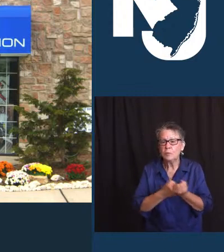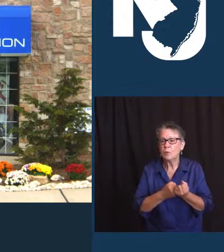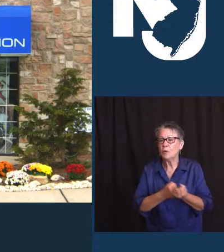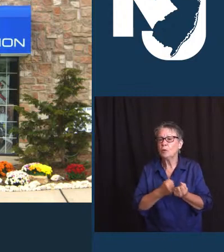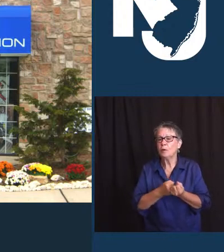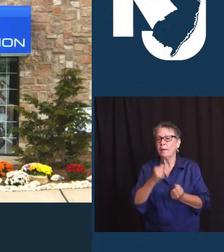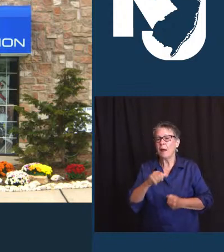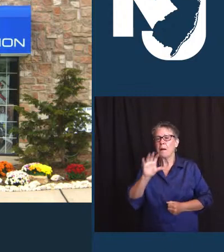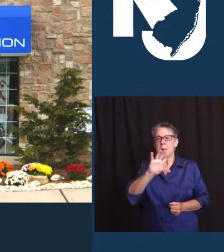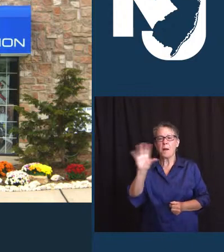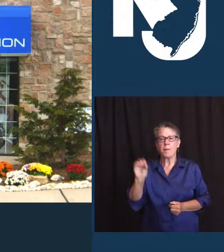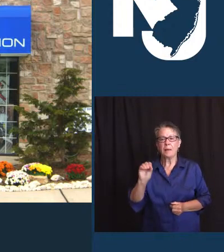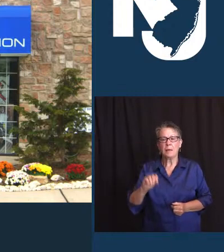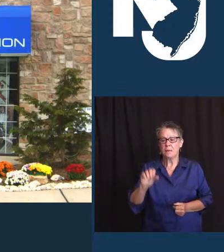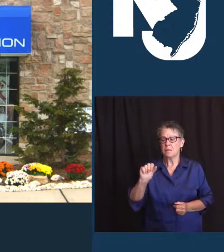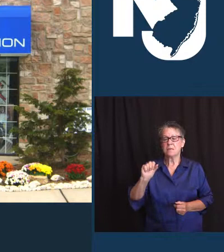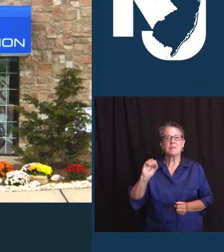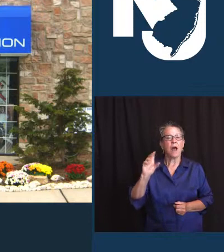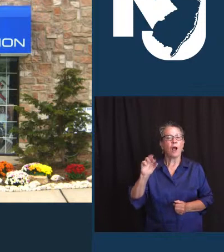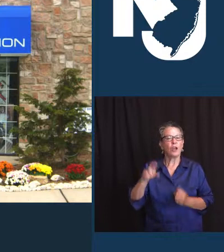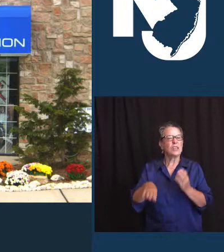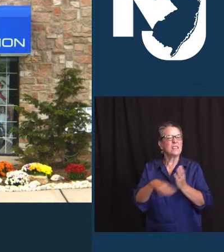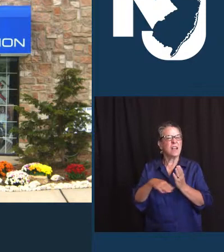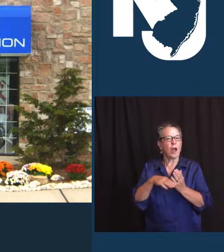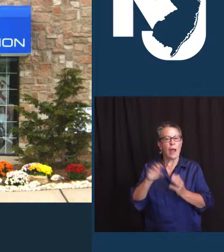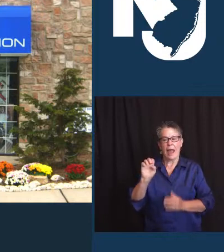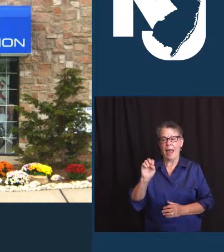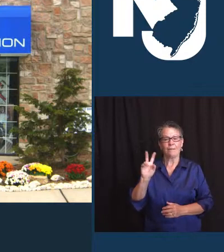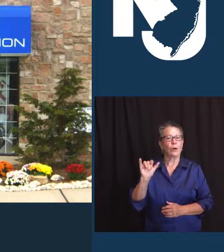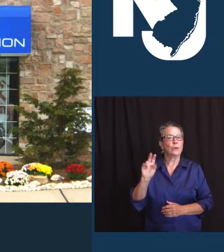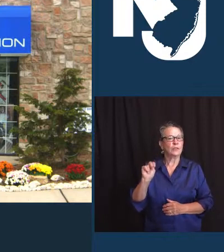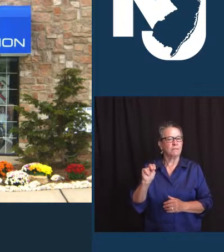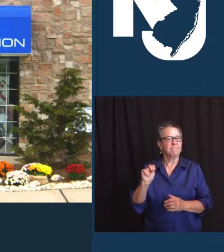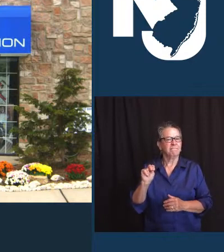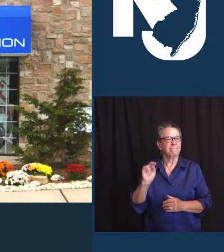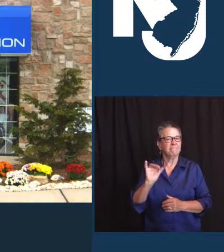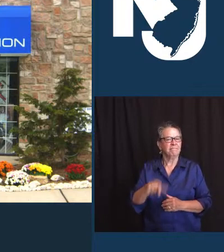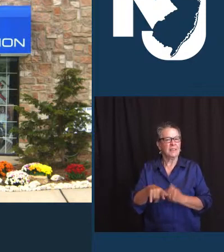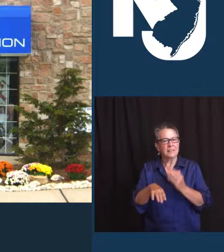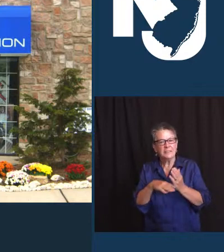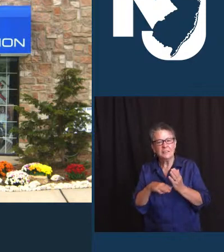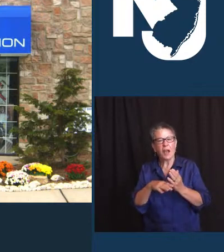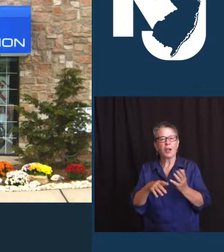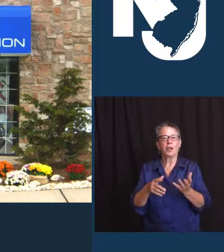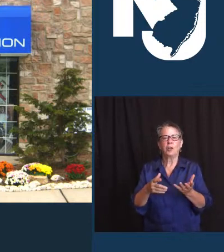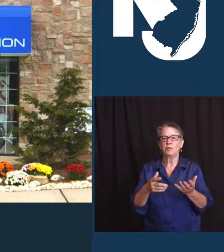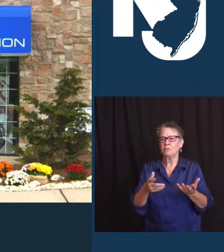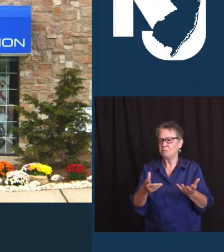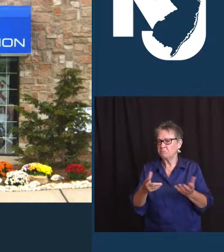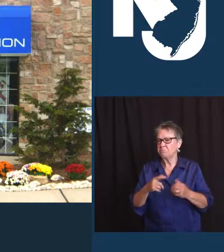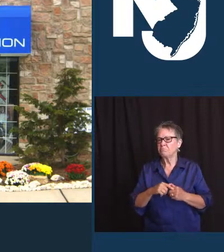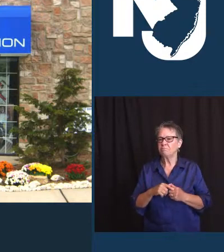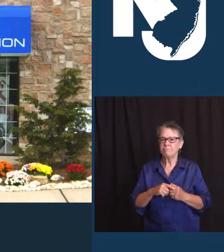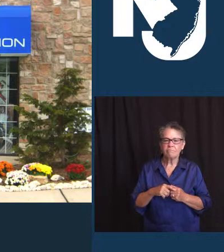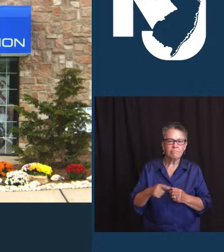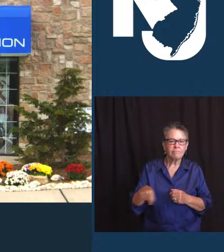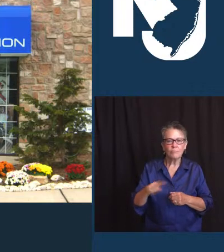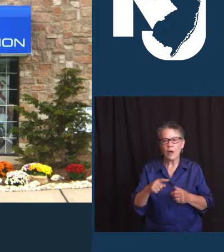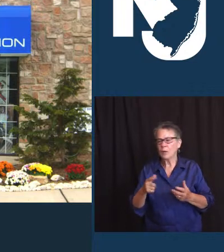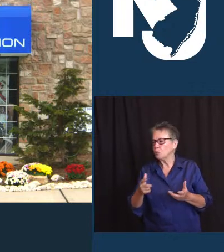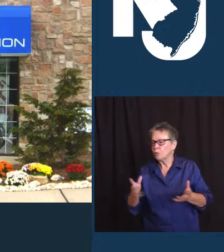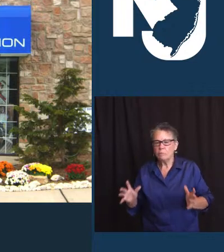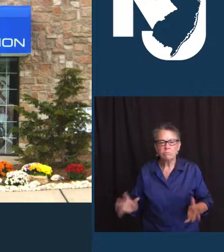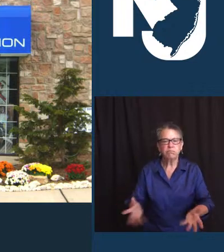just a soccer store. Ron and his team, all of whom are players, coaches, or fans, are working to build a love of the beautiful